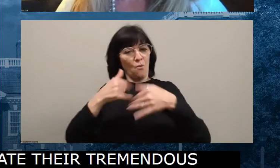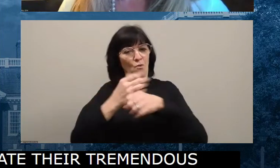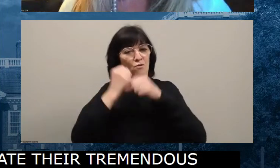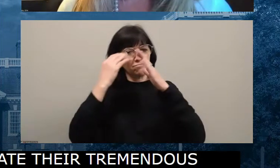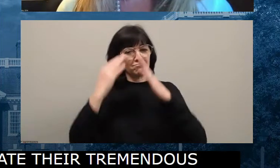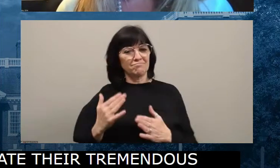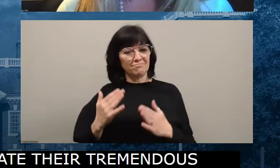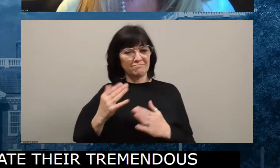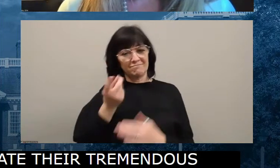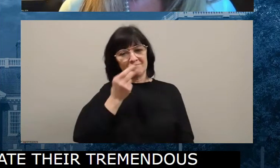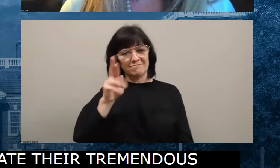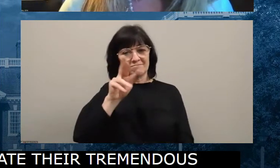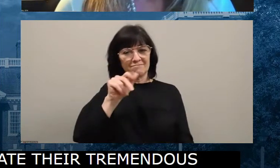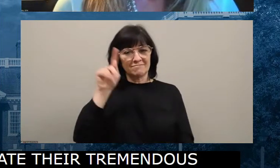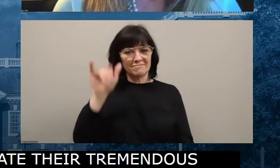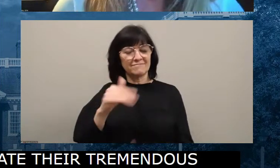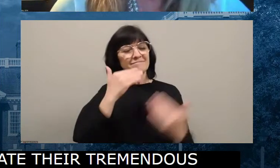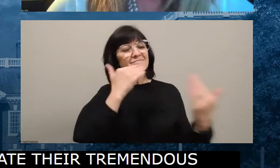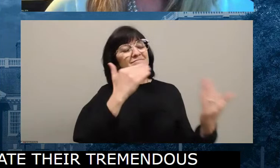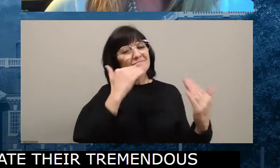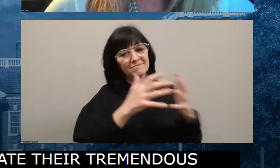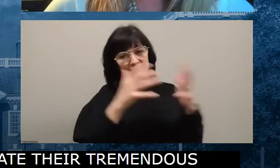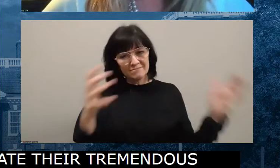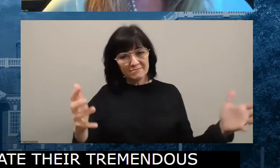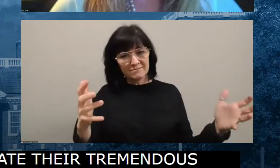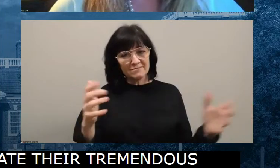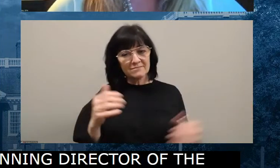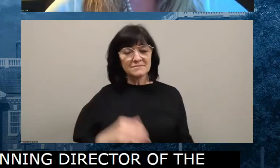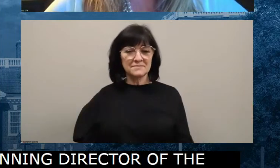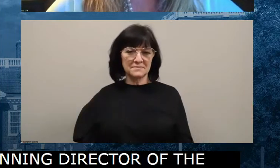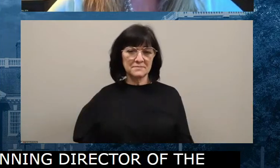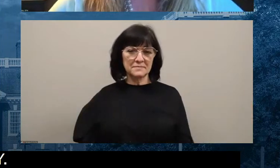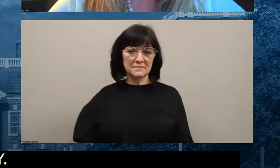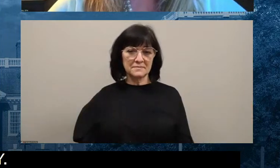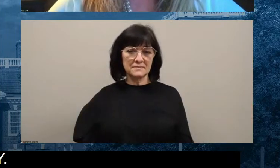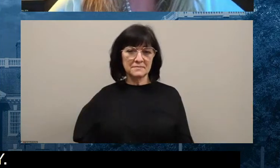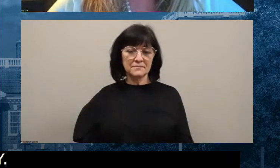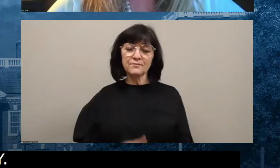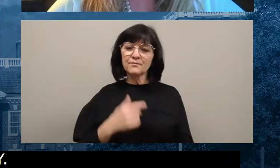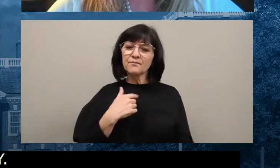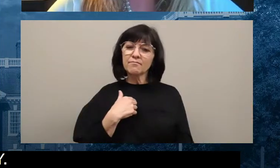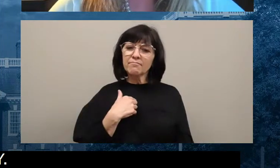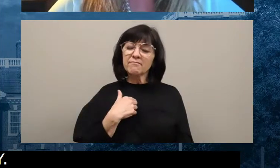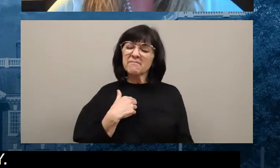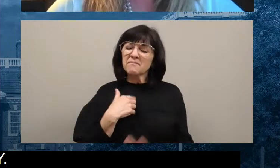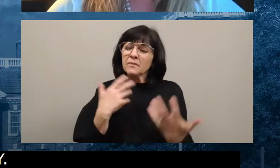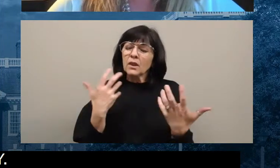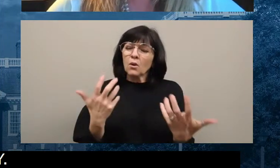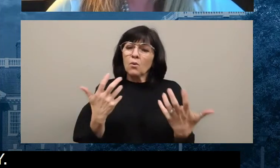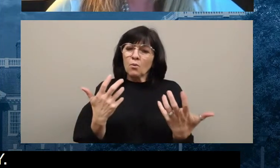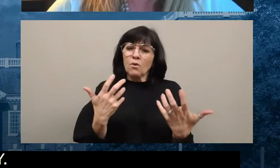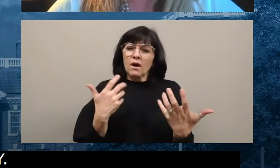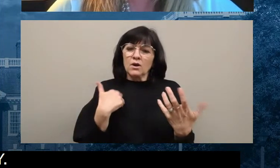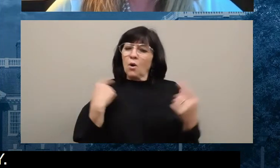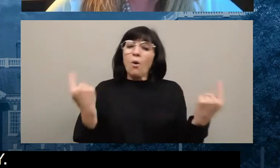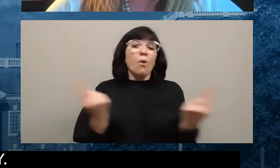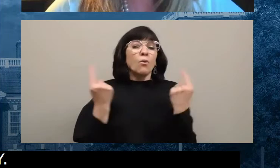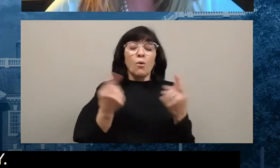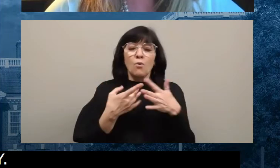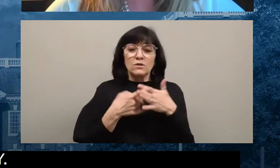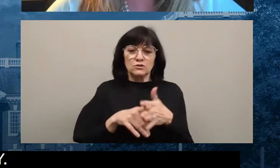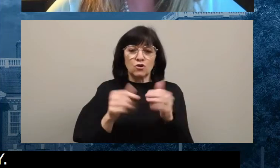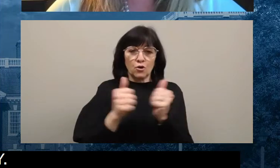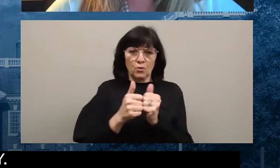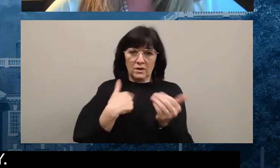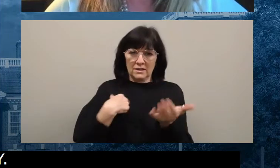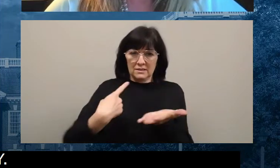Great, thank you so much, Governor. So let's move into, as always, starting with a